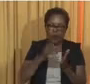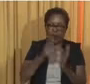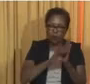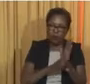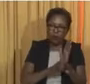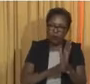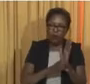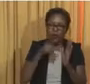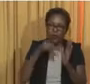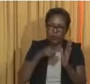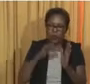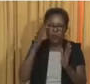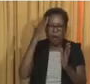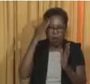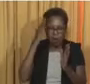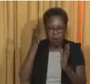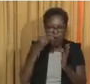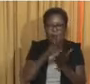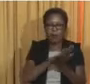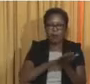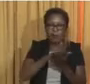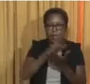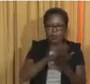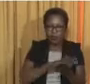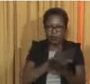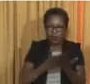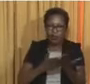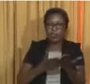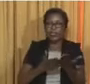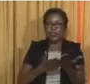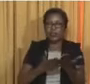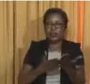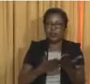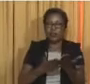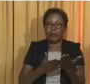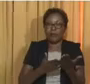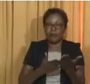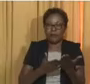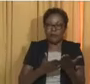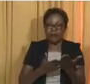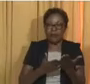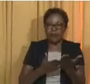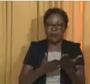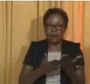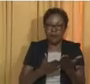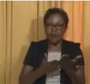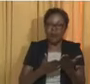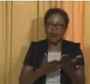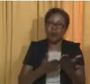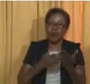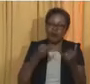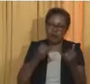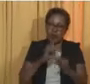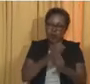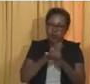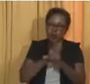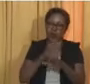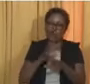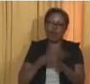of the basic structure doctrine, chose to ring-fence some key features from flexible amendments.